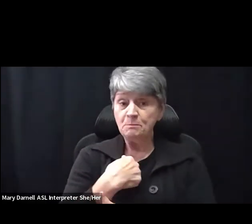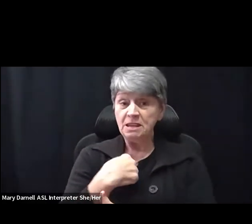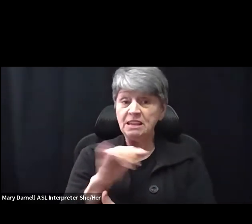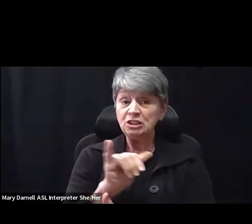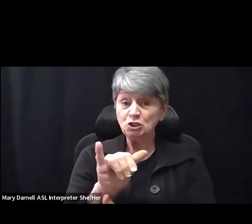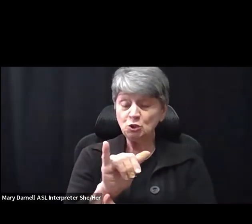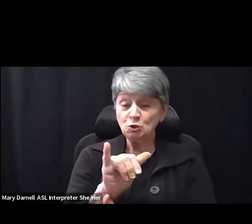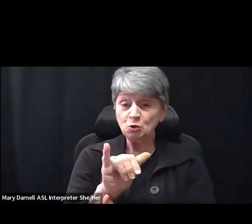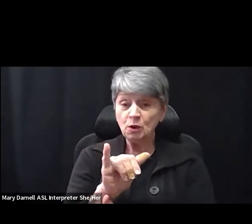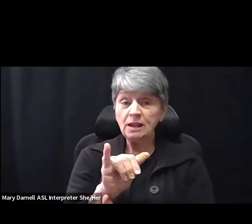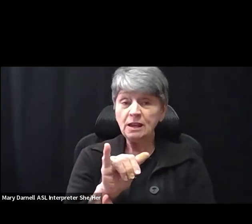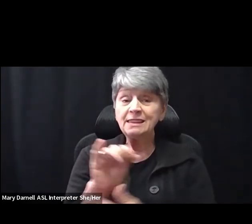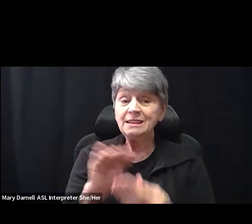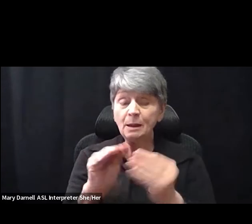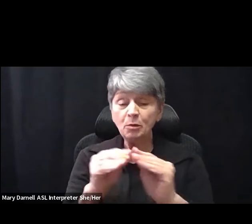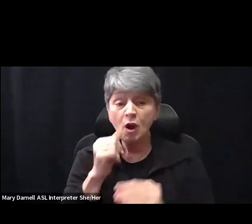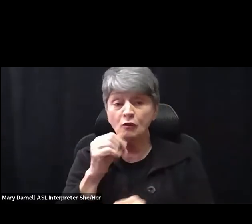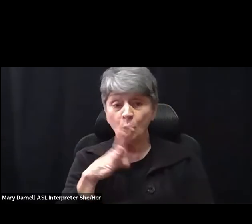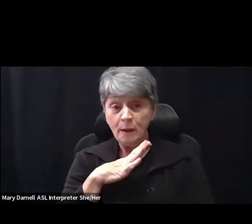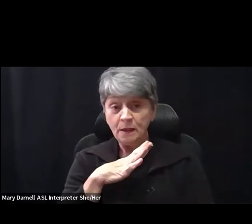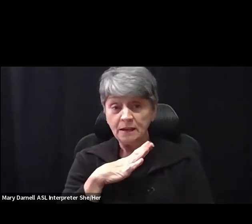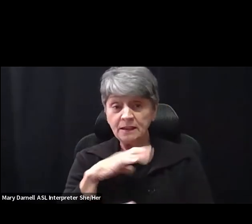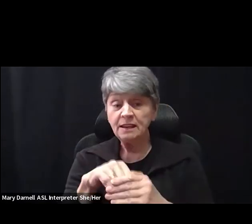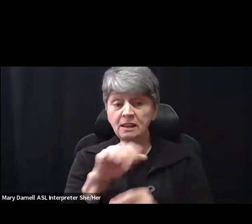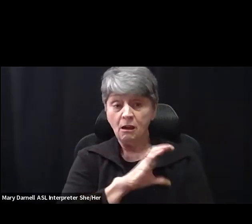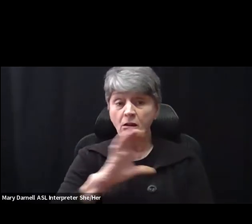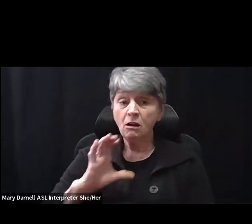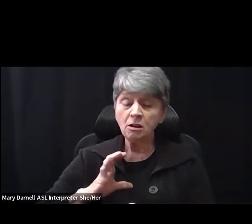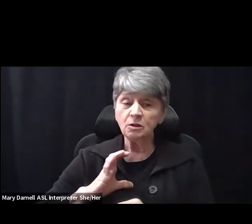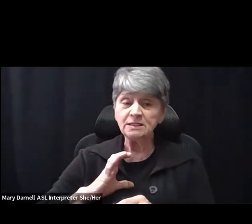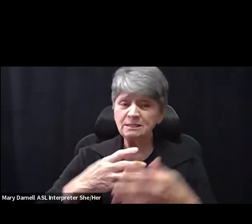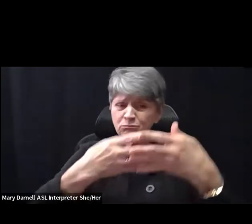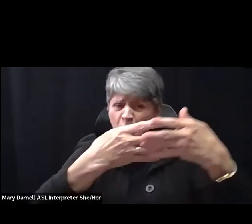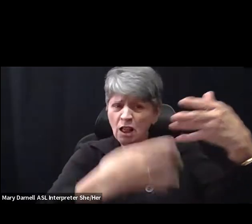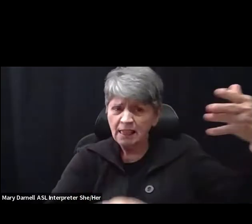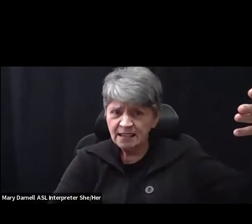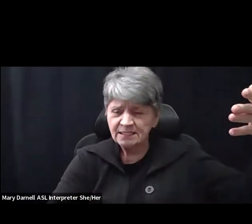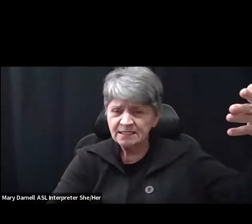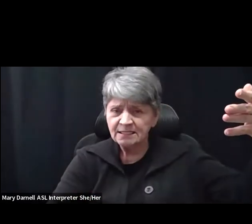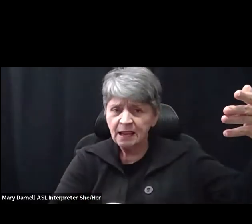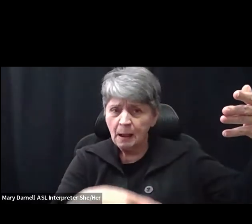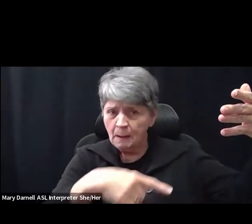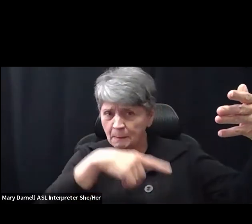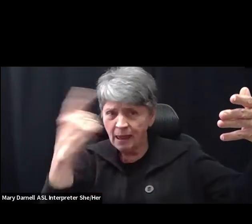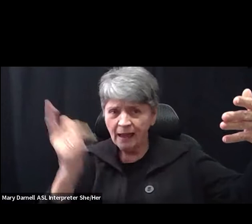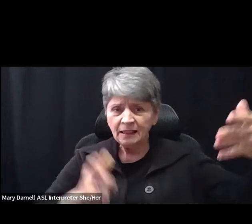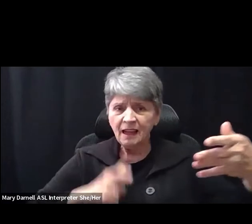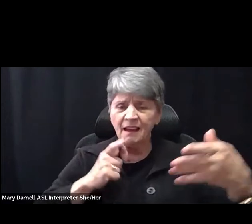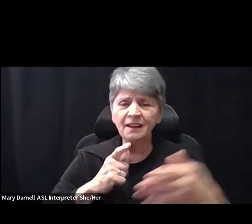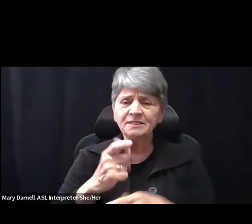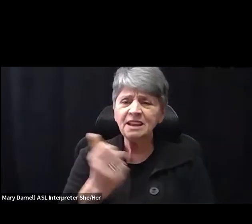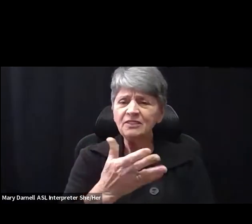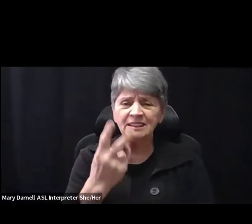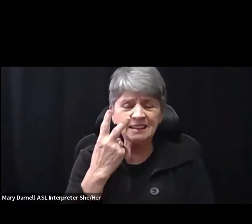Congress. The list is long, right? The movement for Black lives, everything that they see, they are fighting